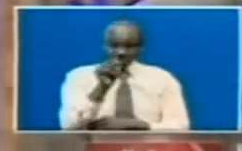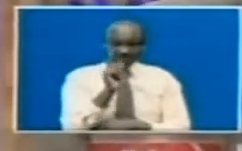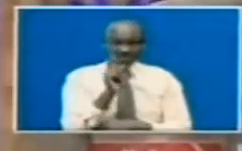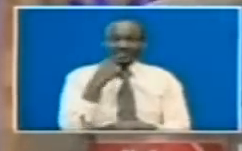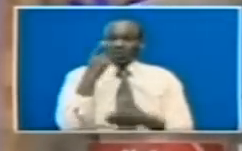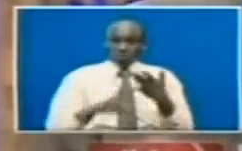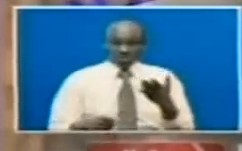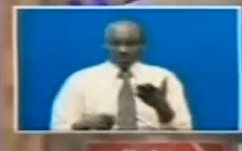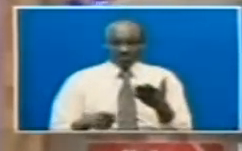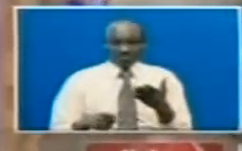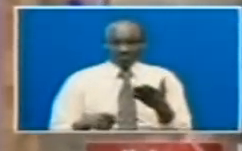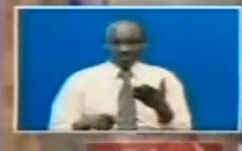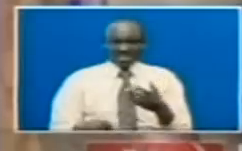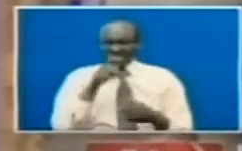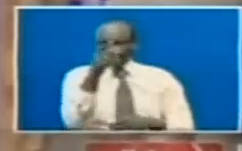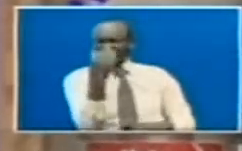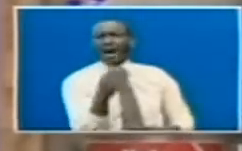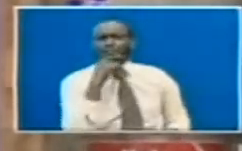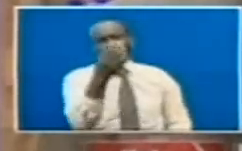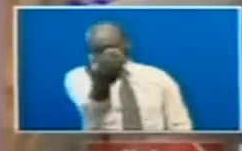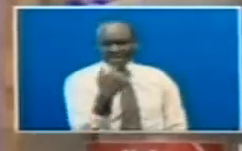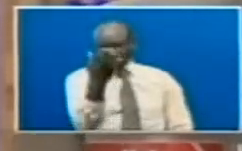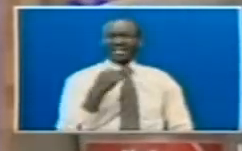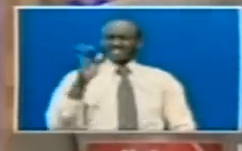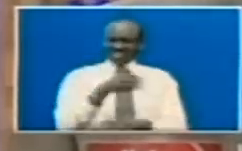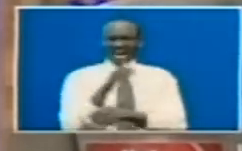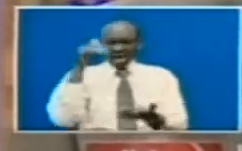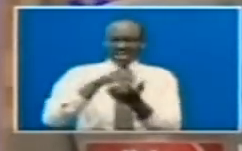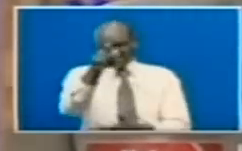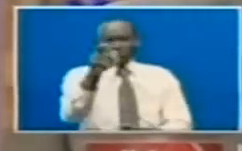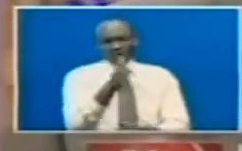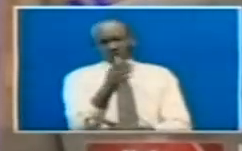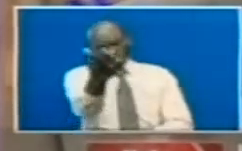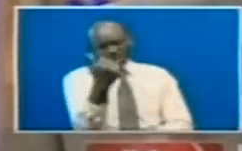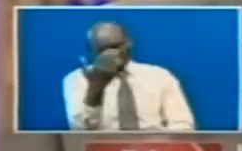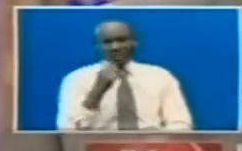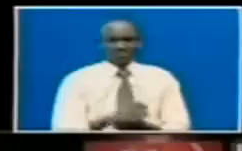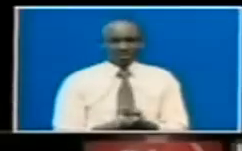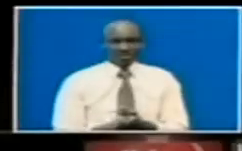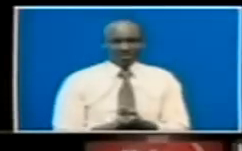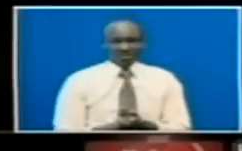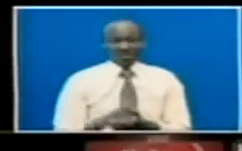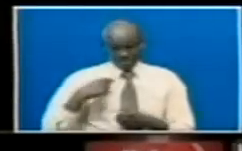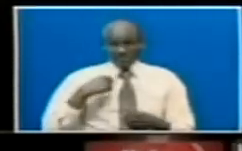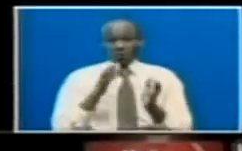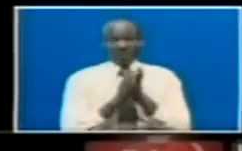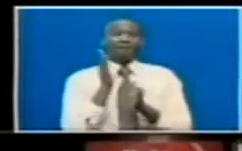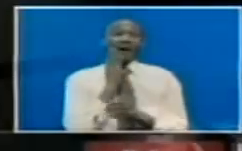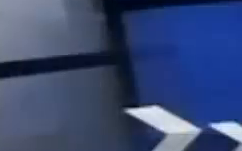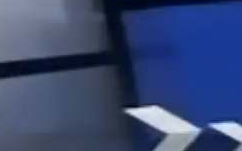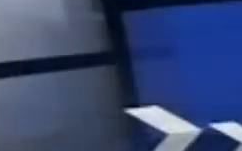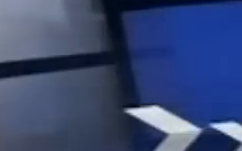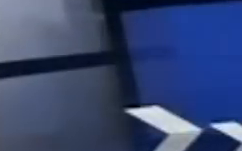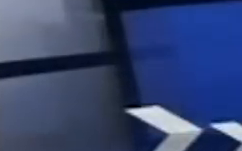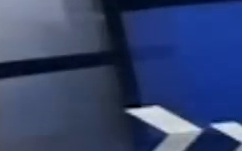Kenyatta akasema, iyo kijana aletwe hapa aimbe iyo nyimbo bila gitaa hiyo yake. Iyo mimi na mama ngina tusikie